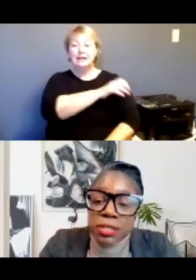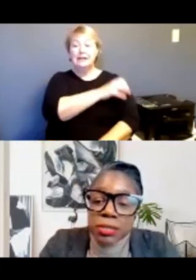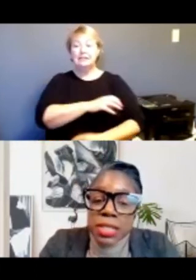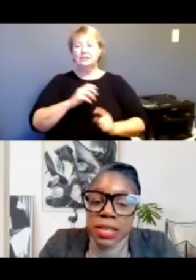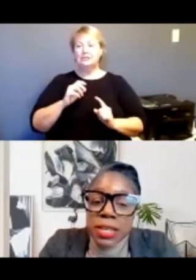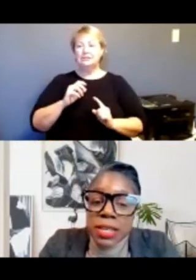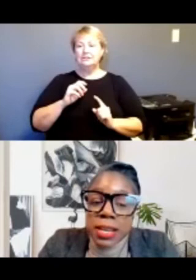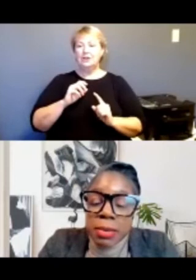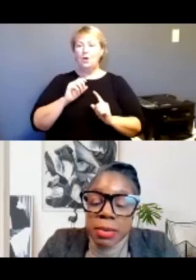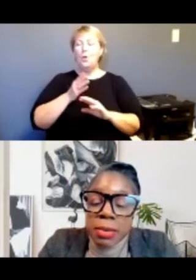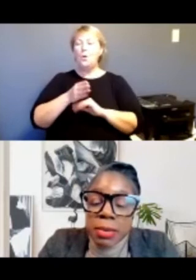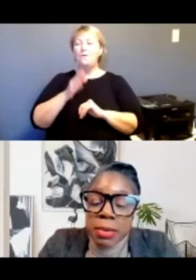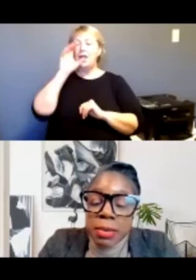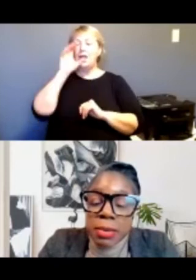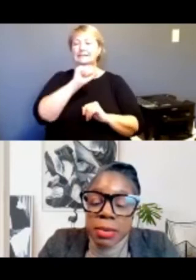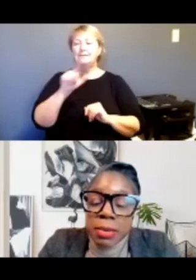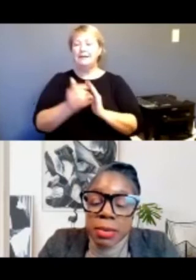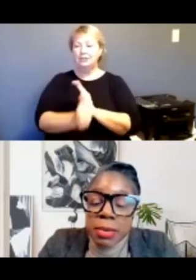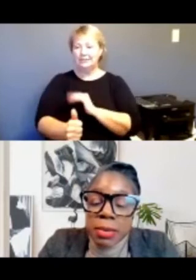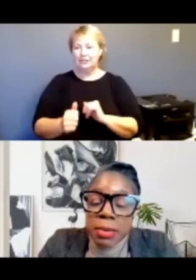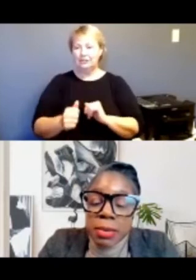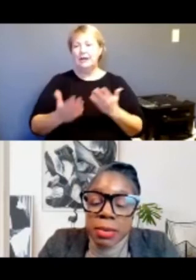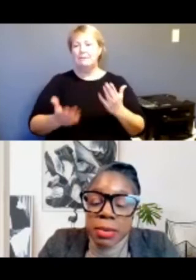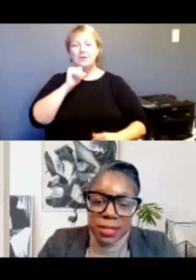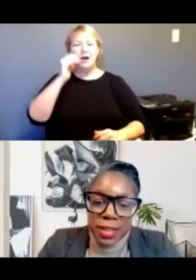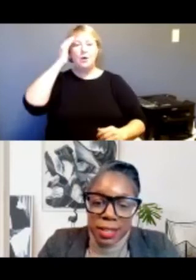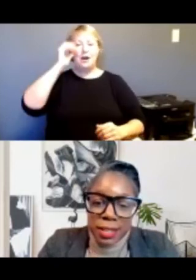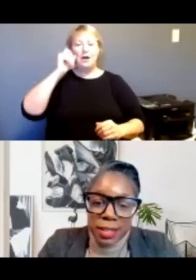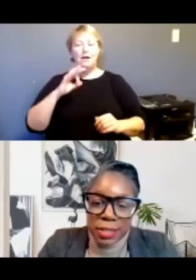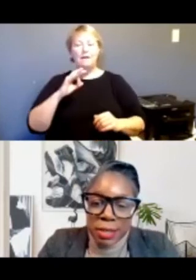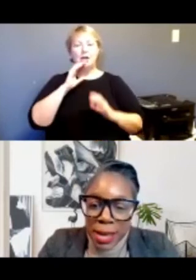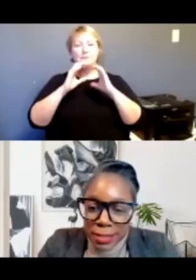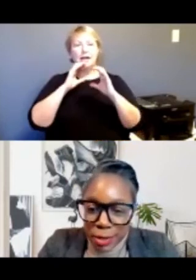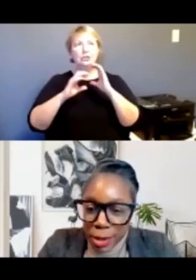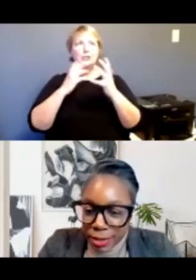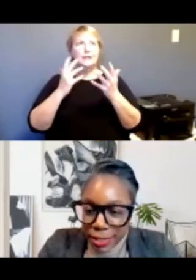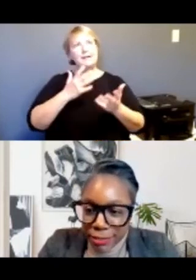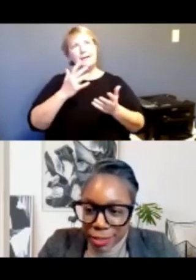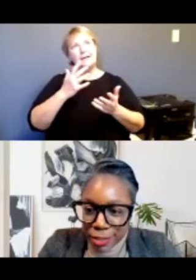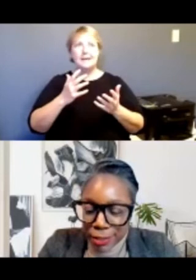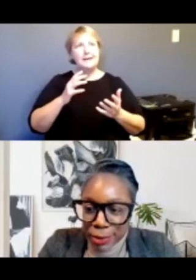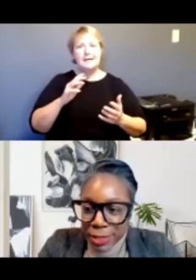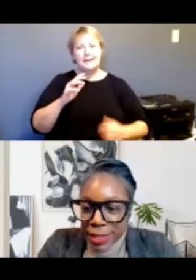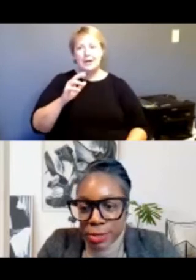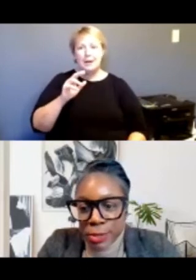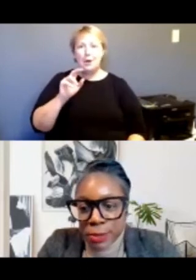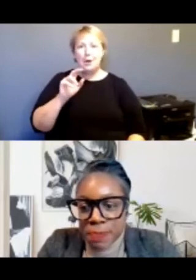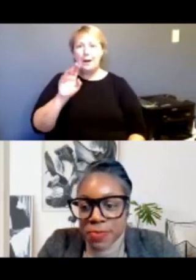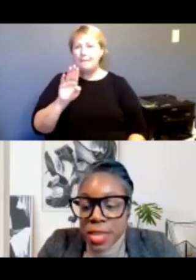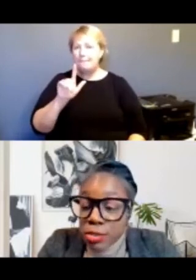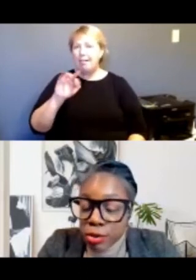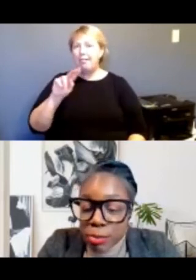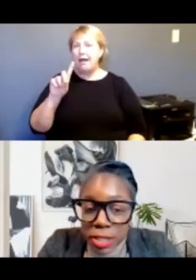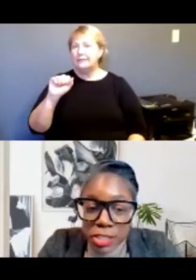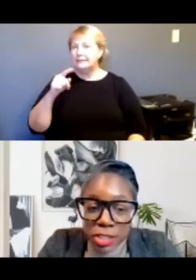communication skills and may be unaware of communication blind spots that could impact the quality of their clinical encounters.